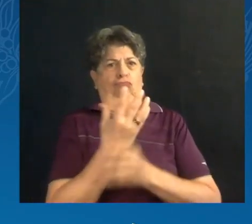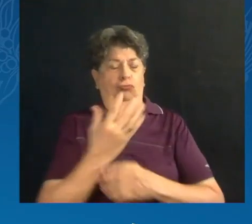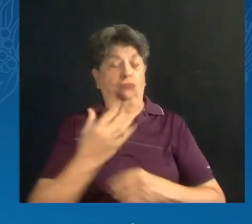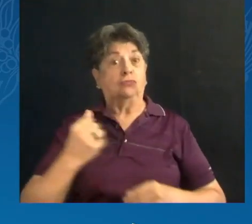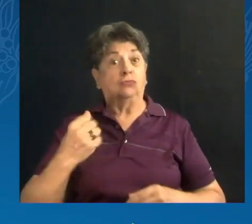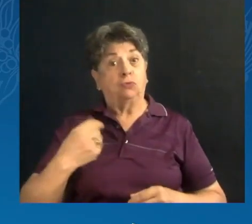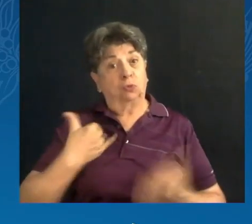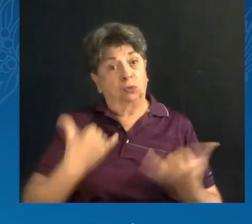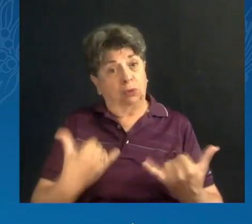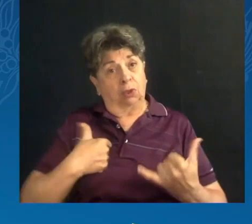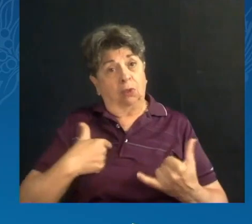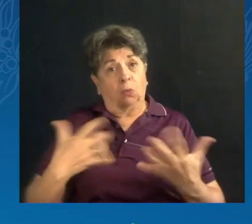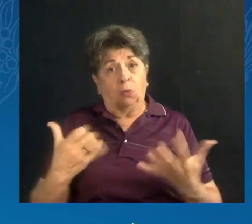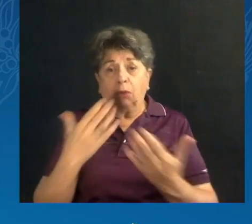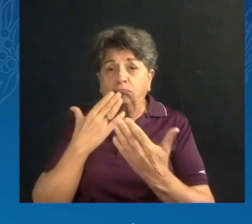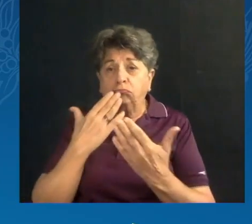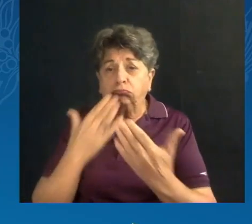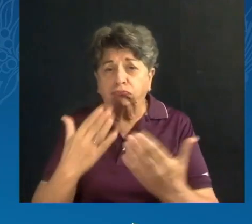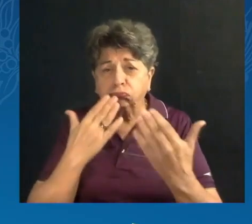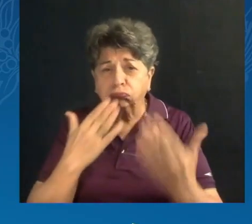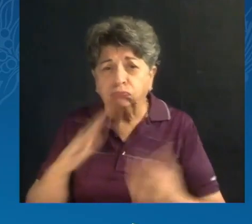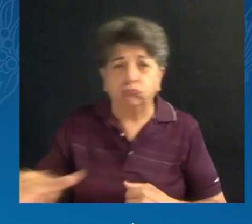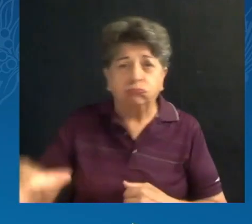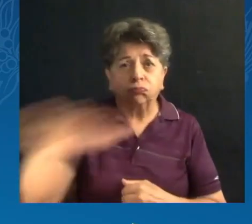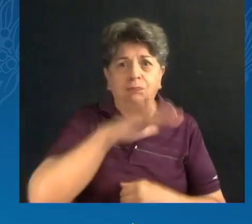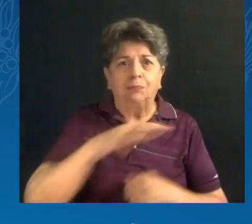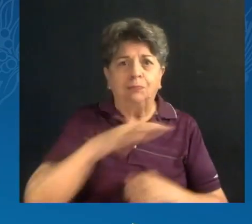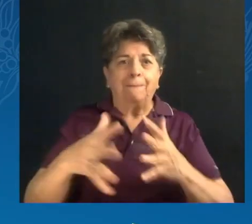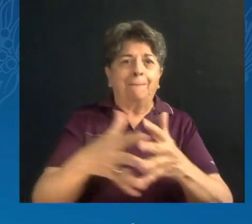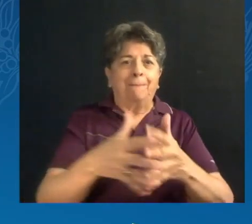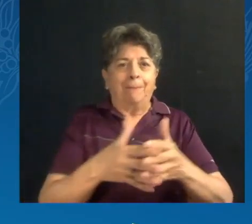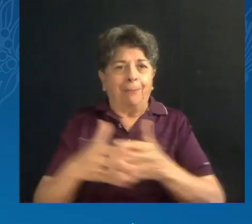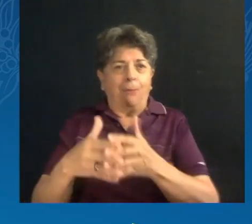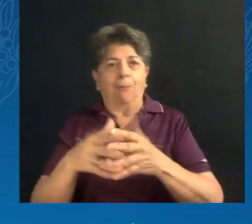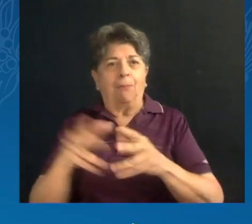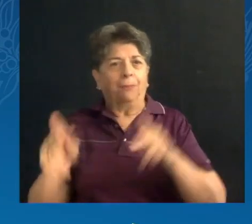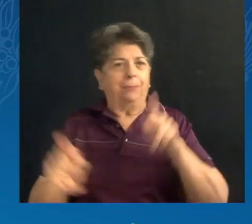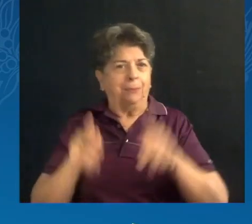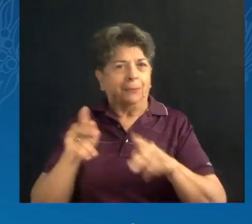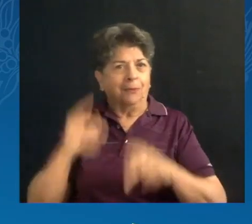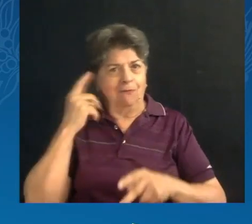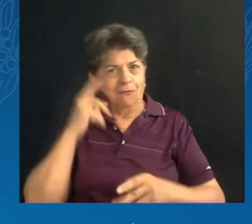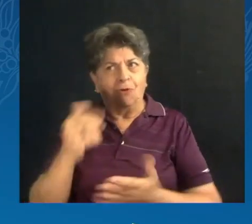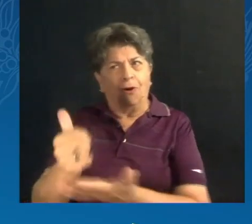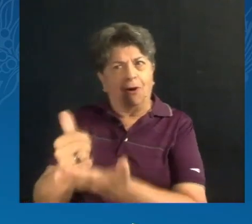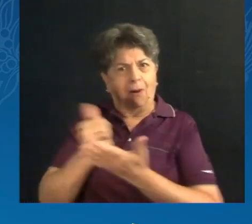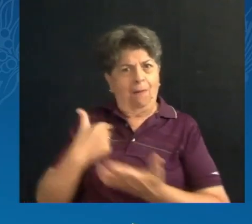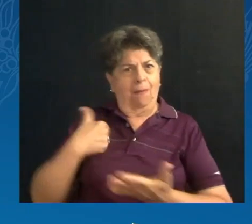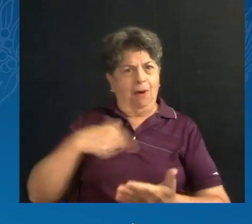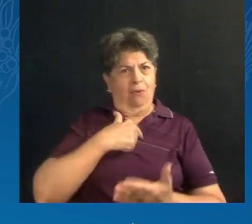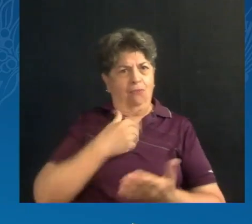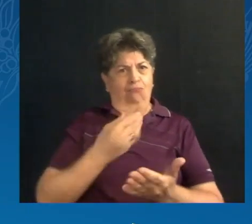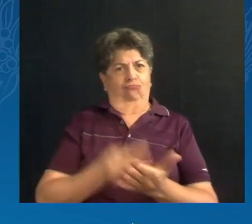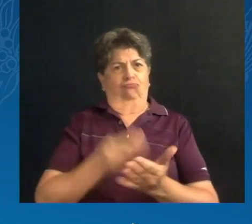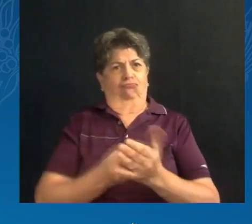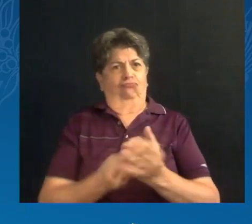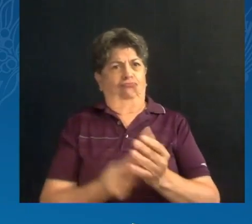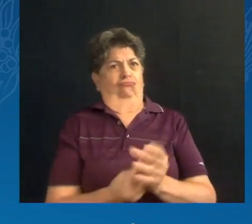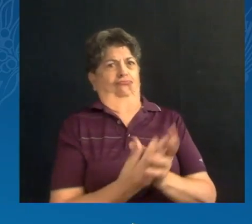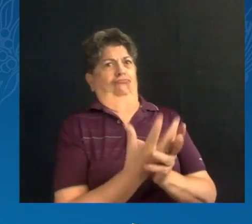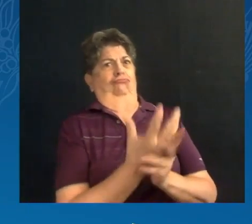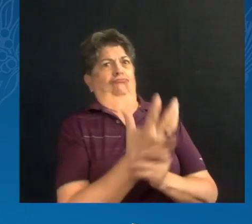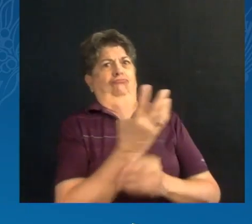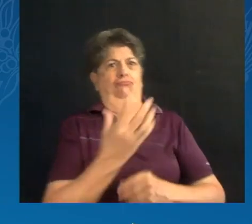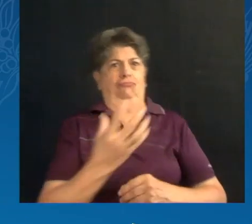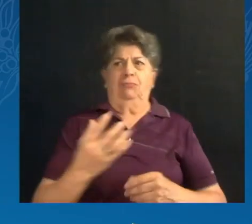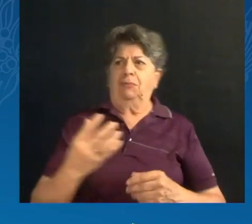reforms and for the progress of market economy, respect for human rights and freedom. The past 30